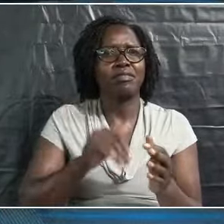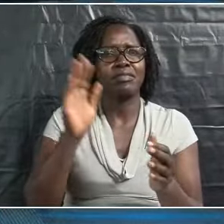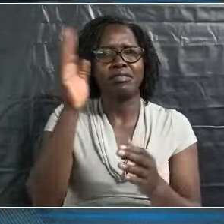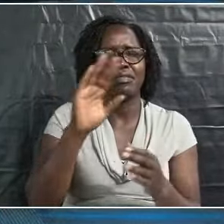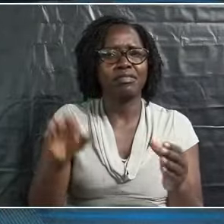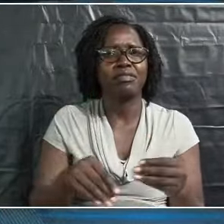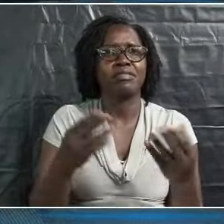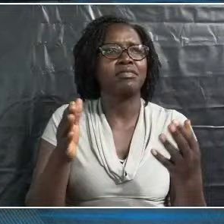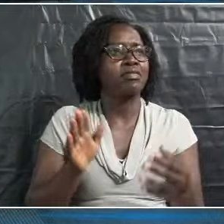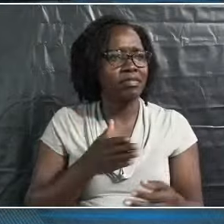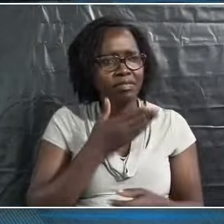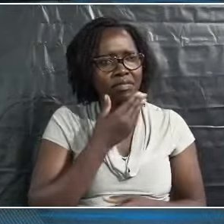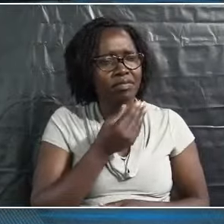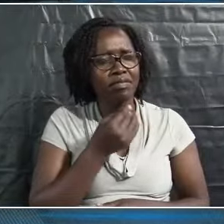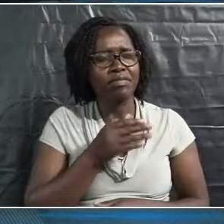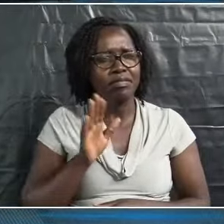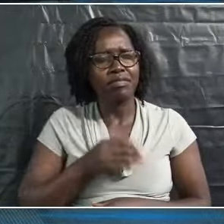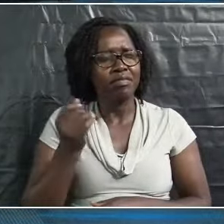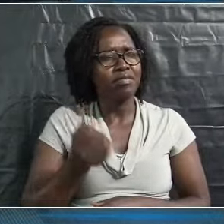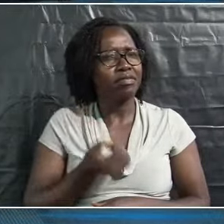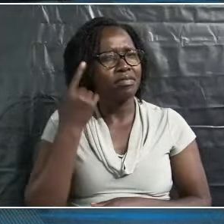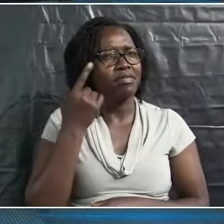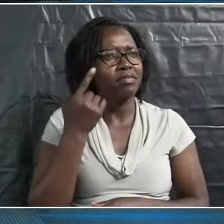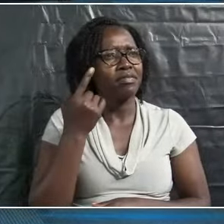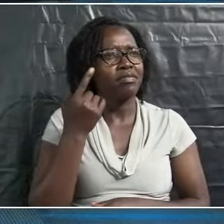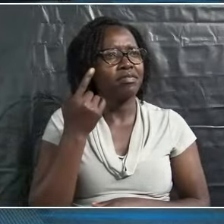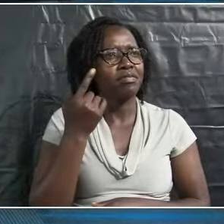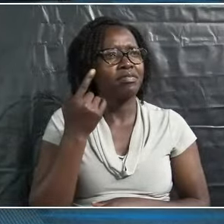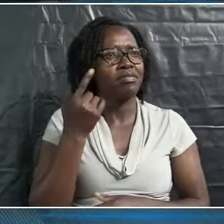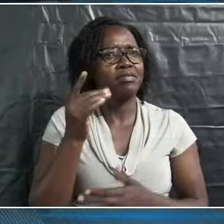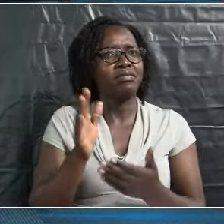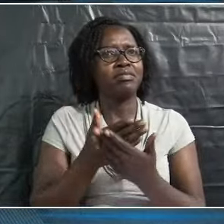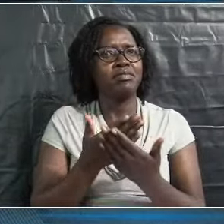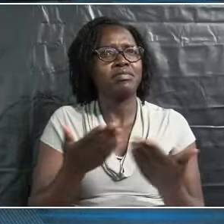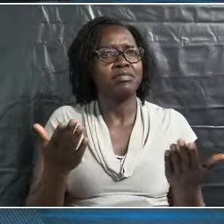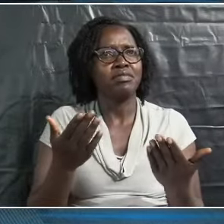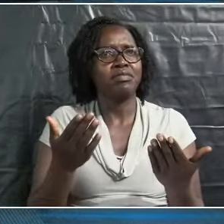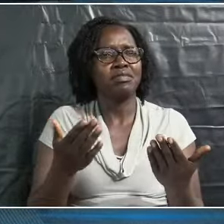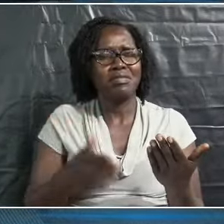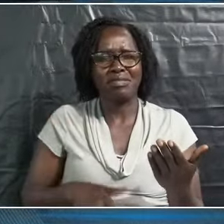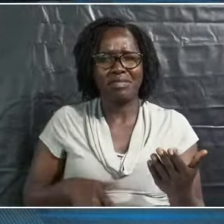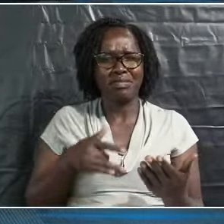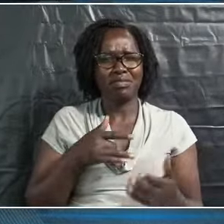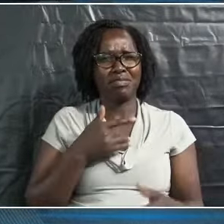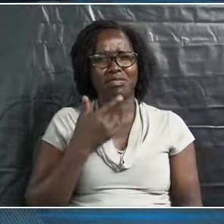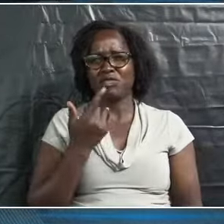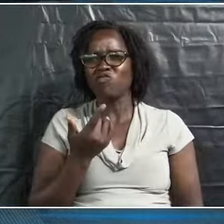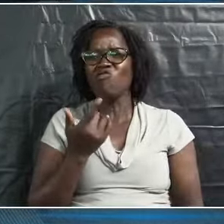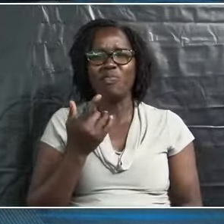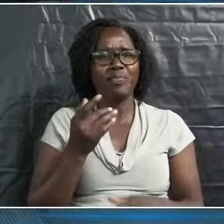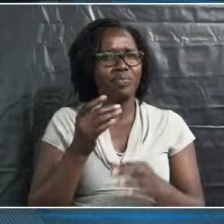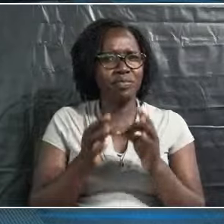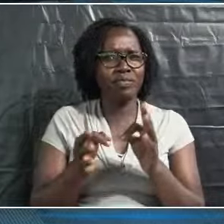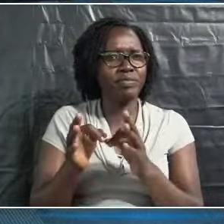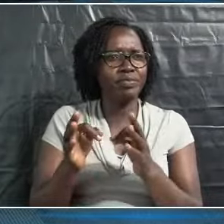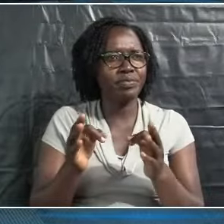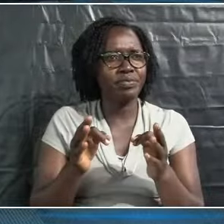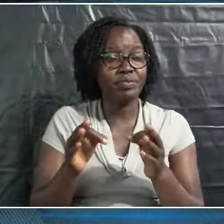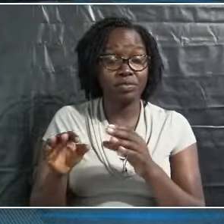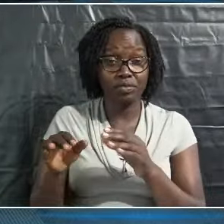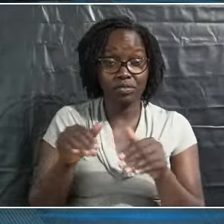men. Women can understand a particular thing from intuition. They will say, no. If we move this